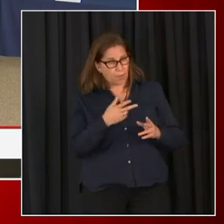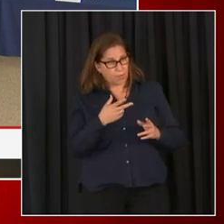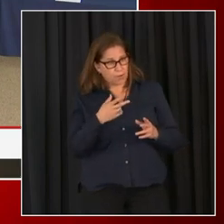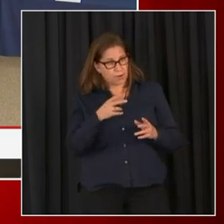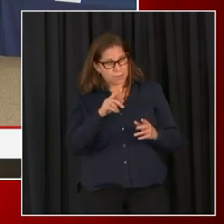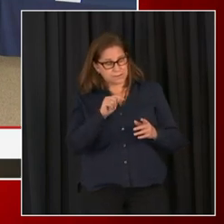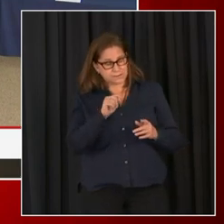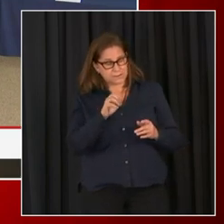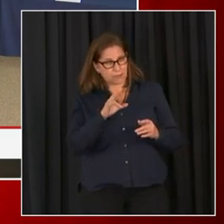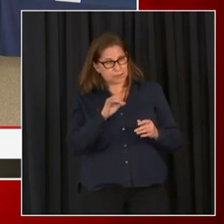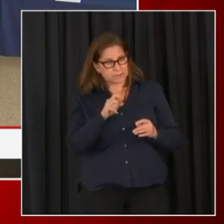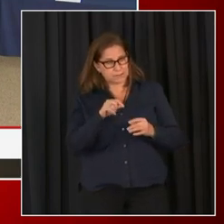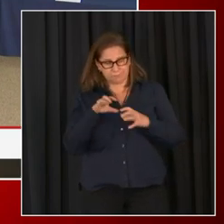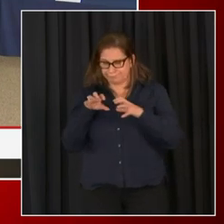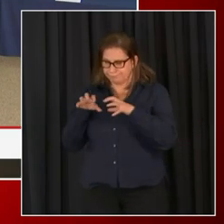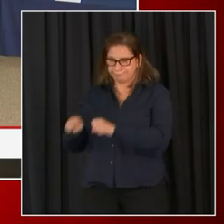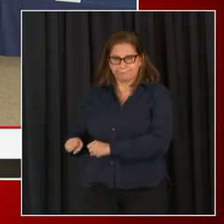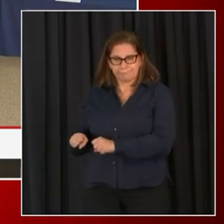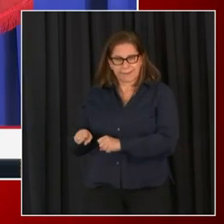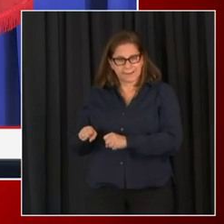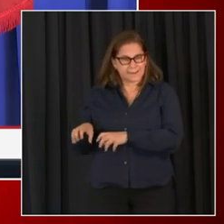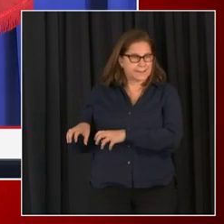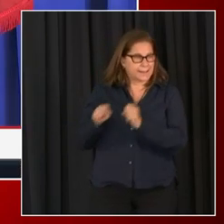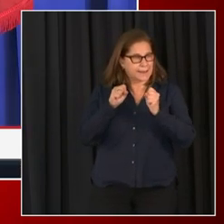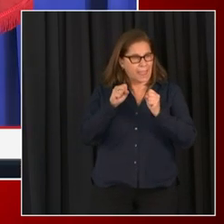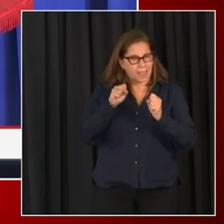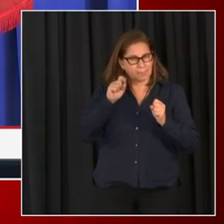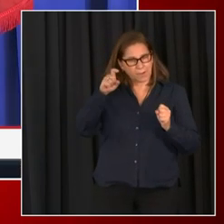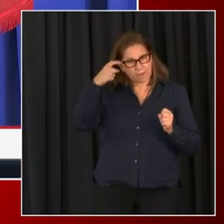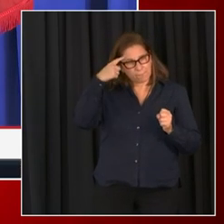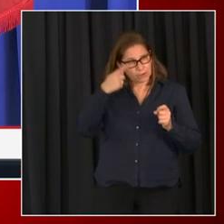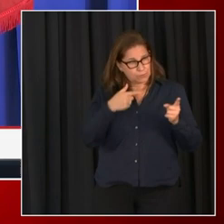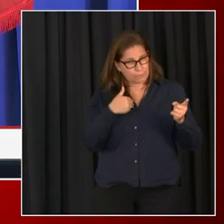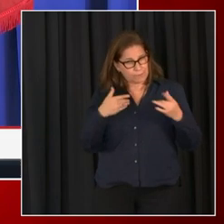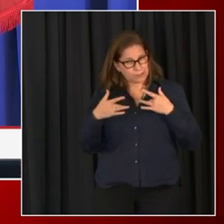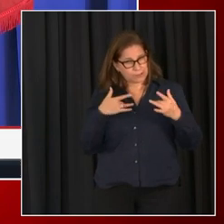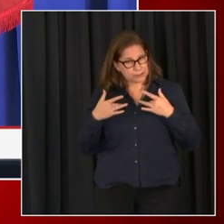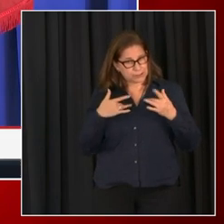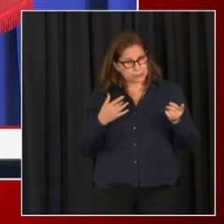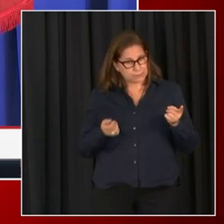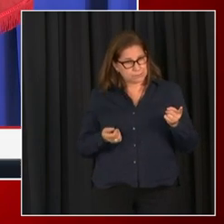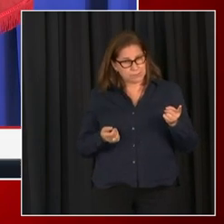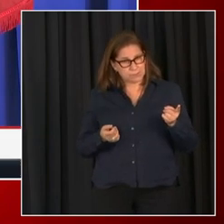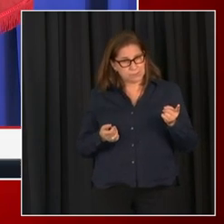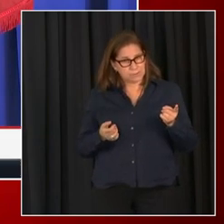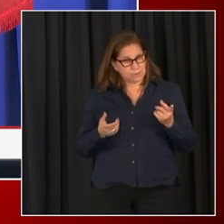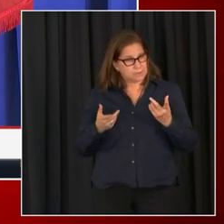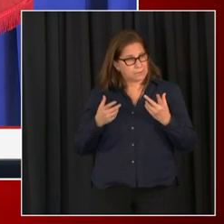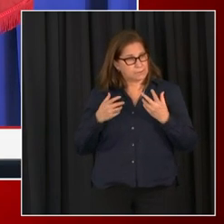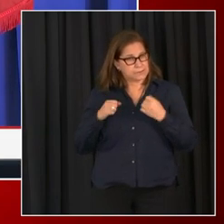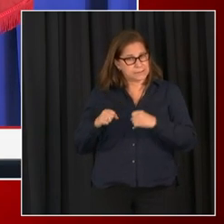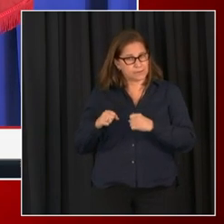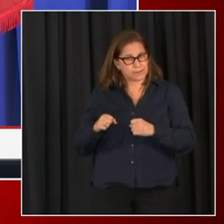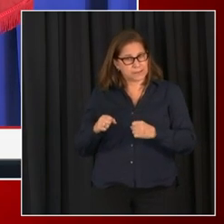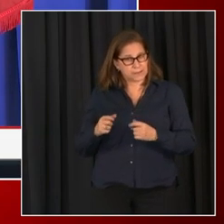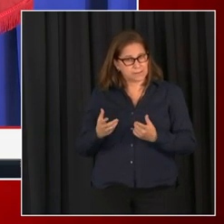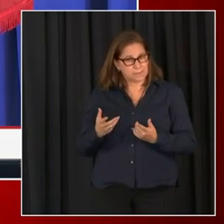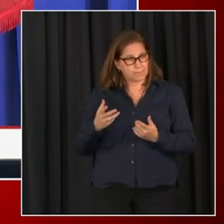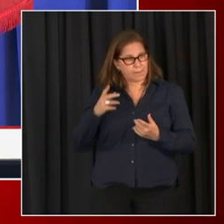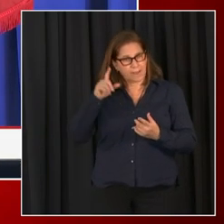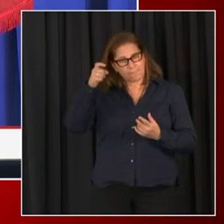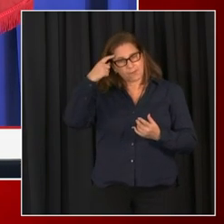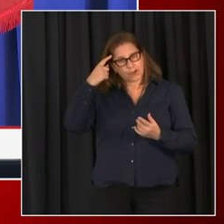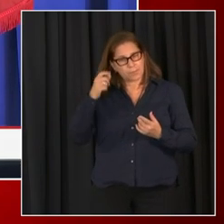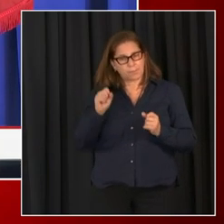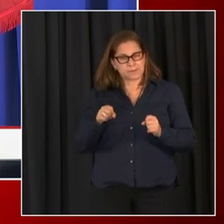your personal safety? And has any steps been taken that you can tell us about, given your high profile in the country as we